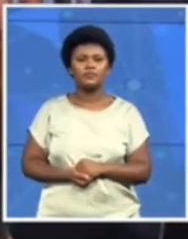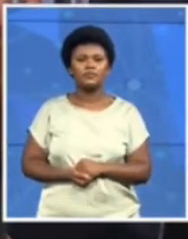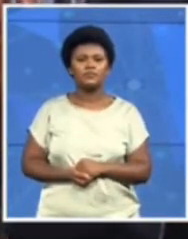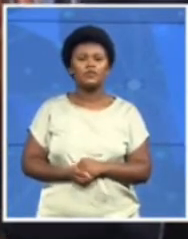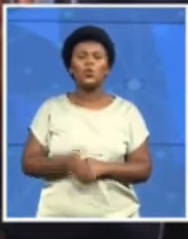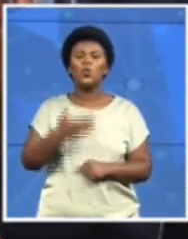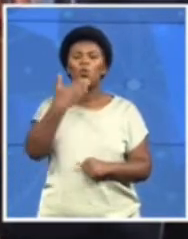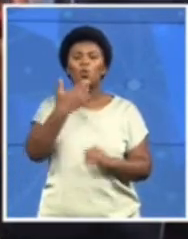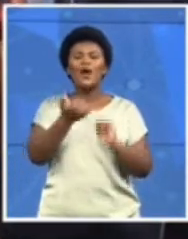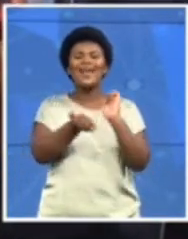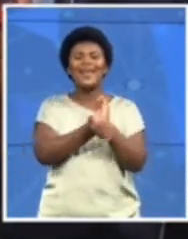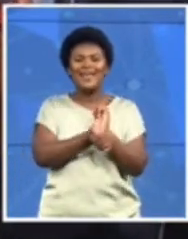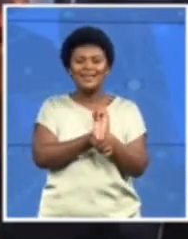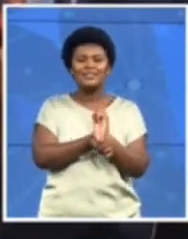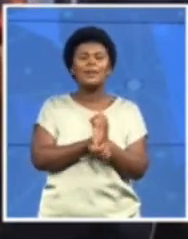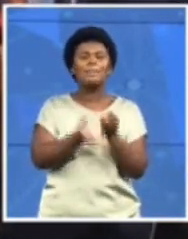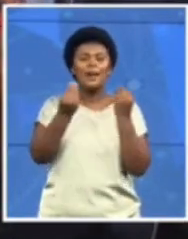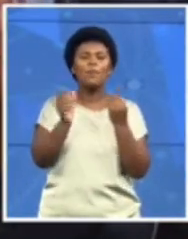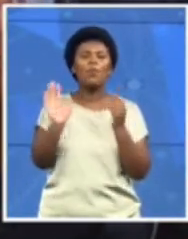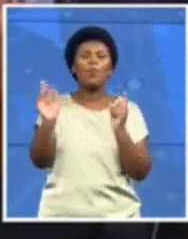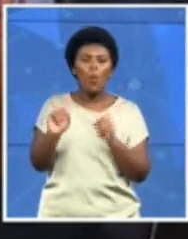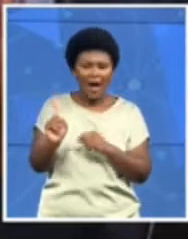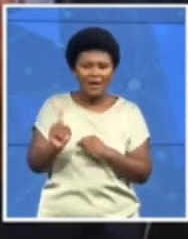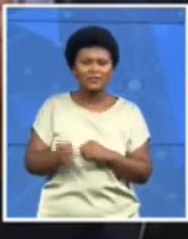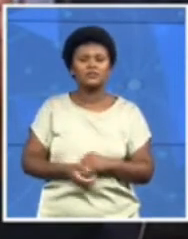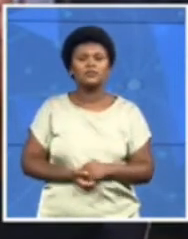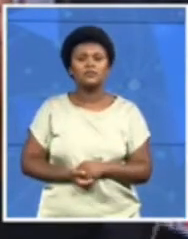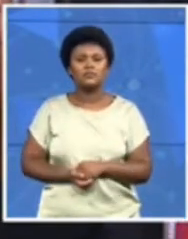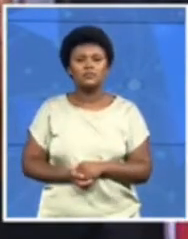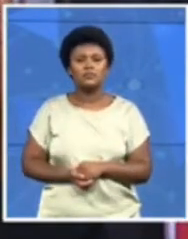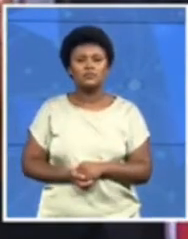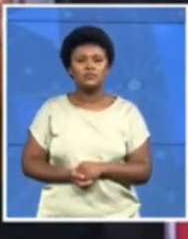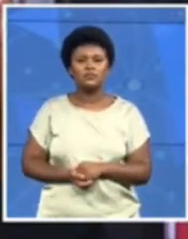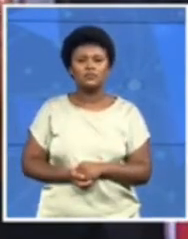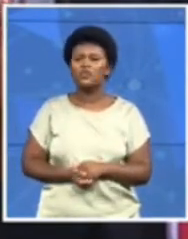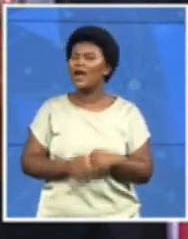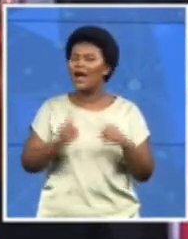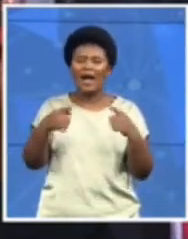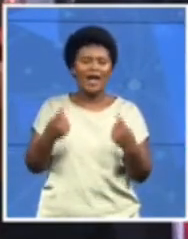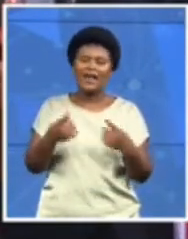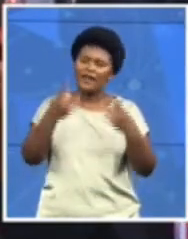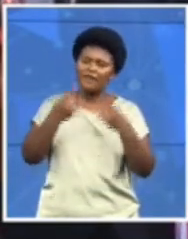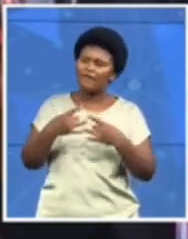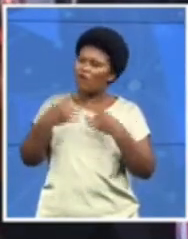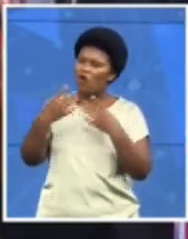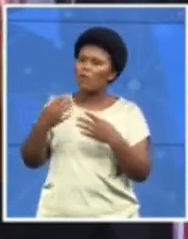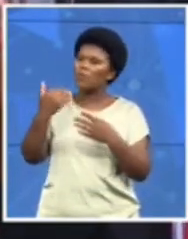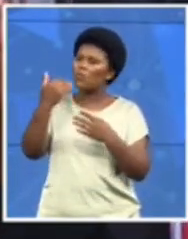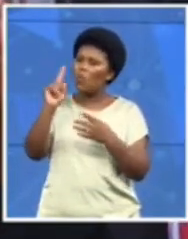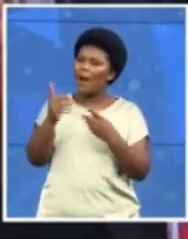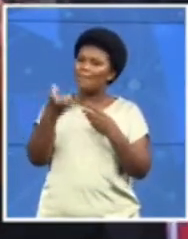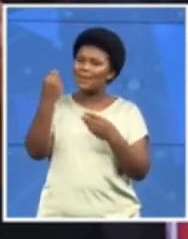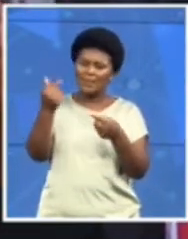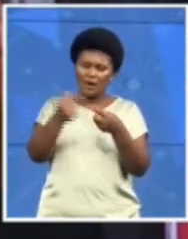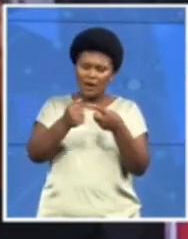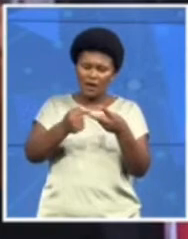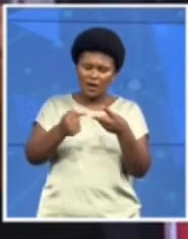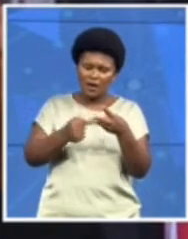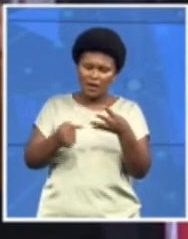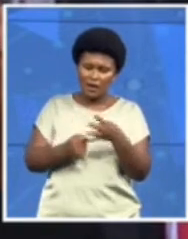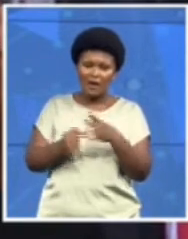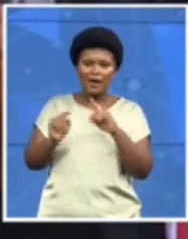Can you name those possessions? We cannot name those possessions at this stage, but the accused was arrested by members of the SAPS who are working